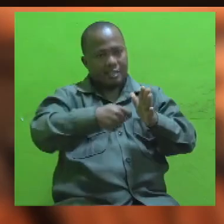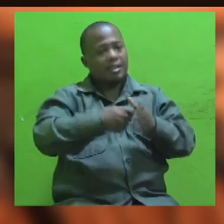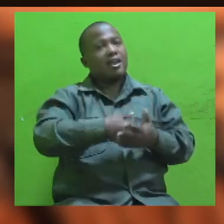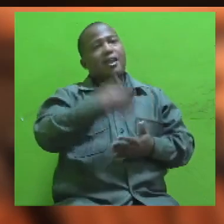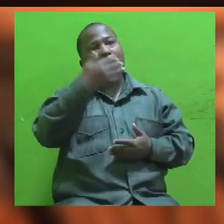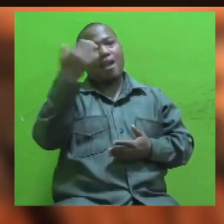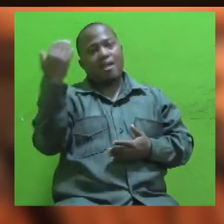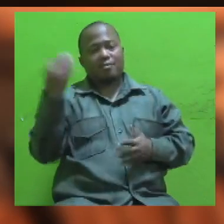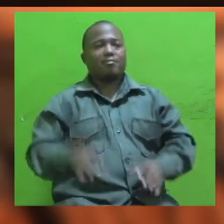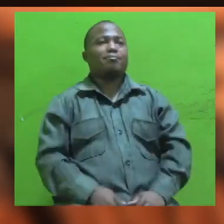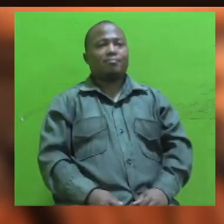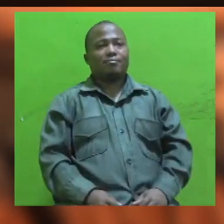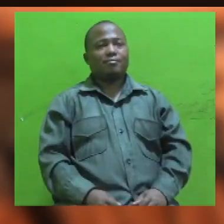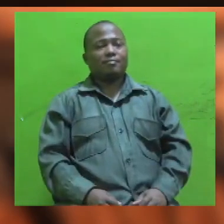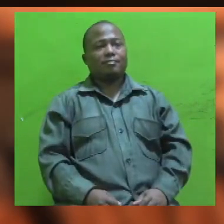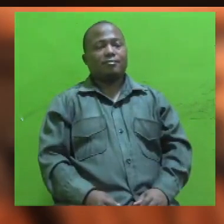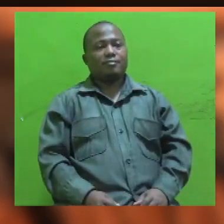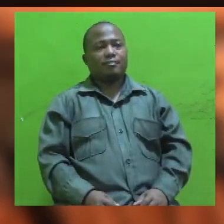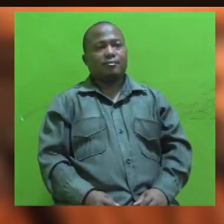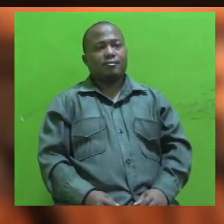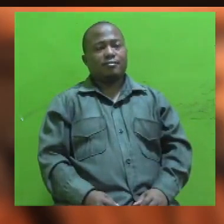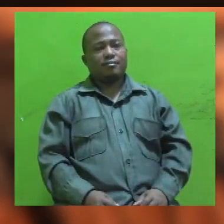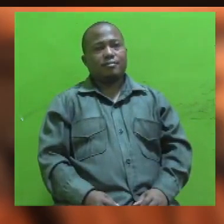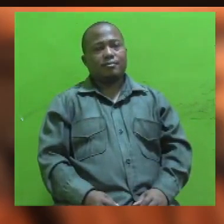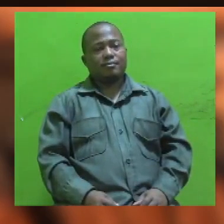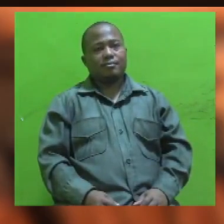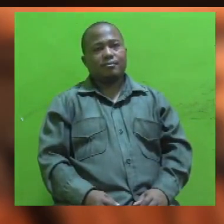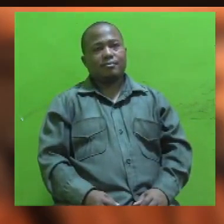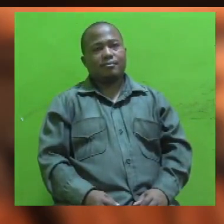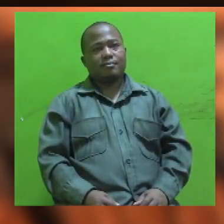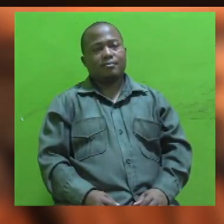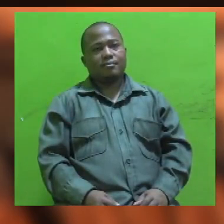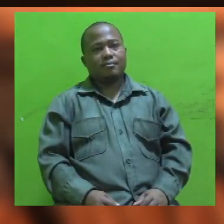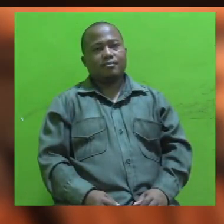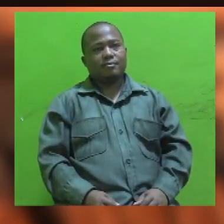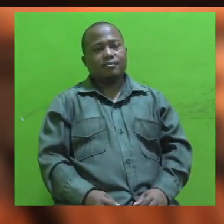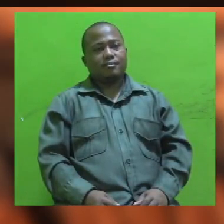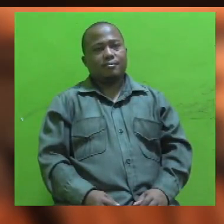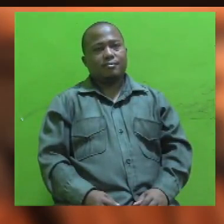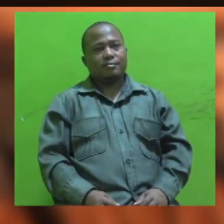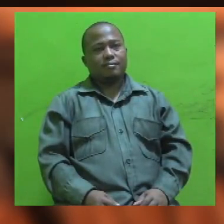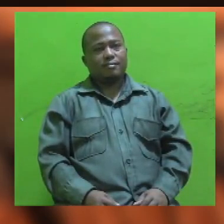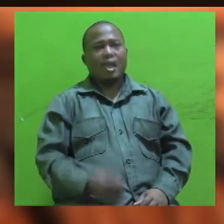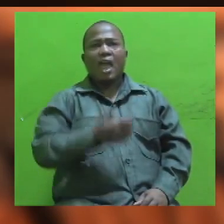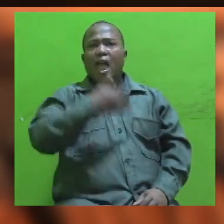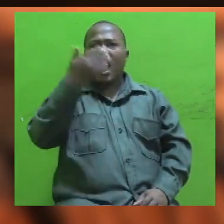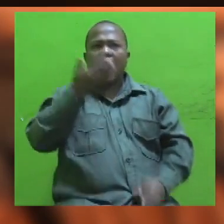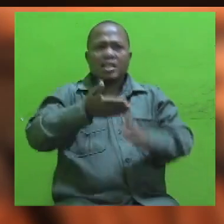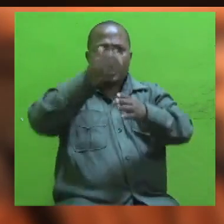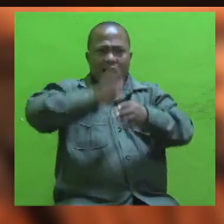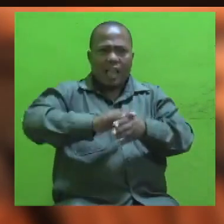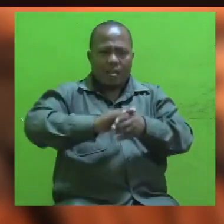of agriculture, the area of industries, the area of education or whatever. What kind of, any kind of skills they